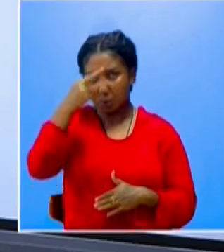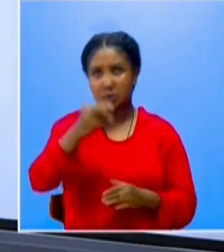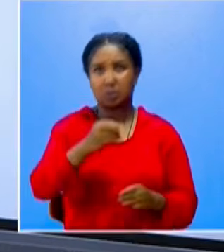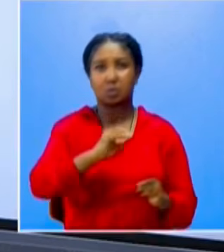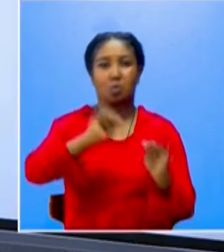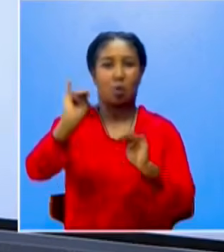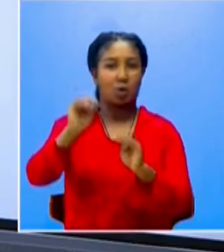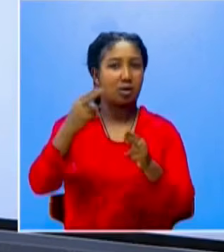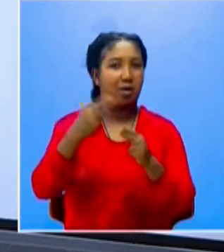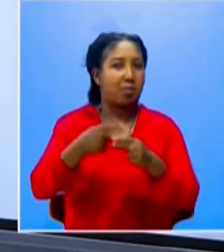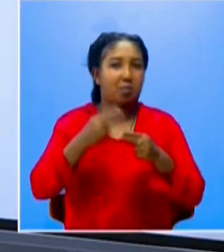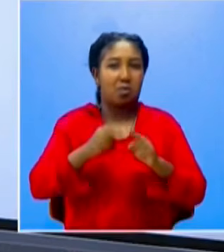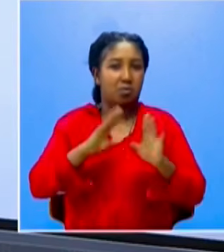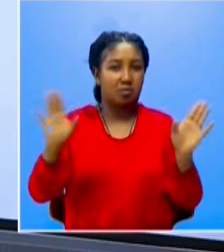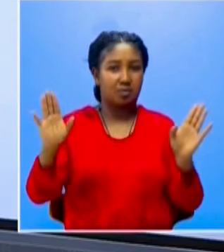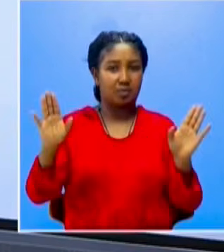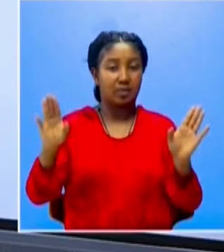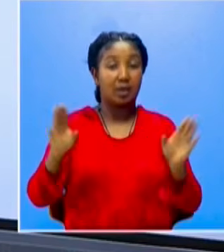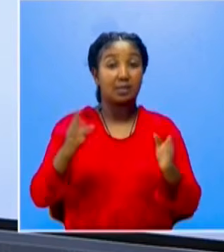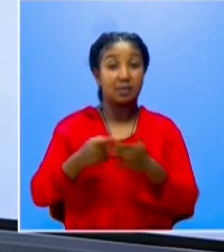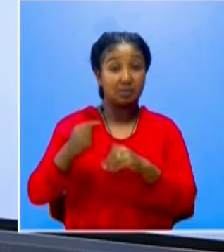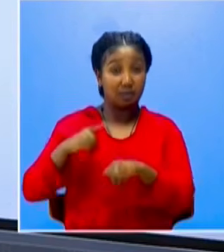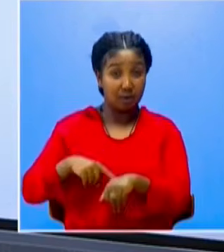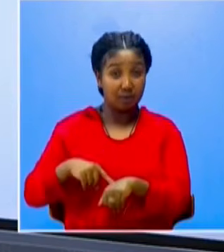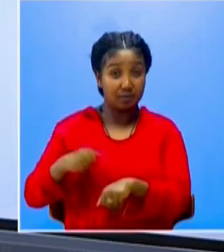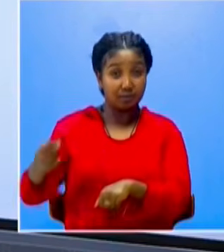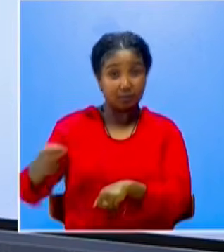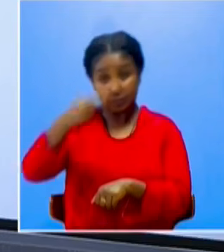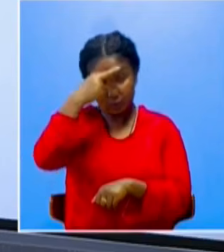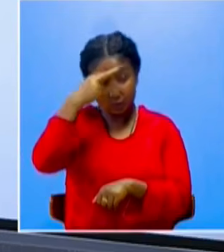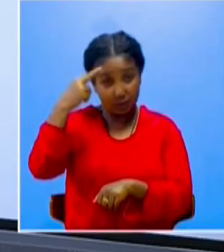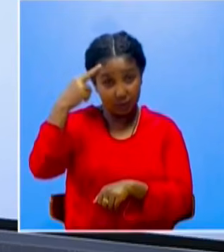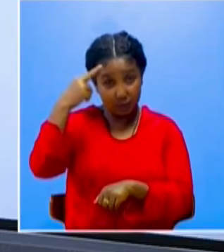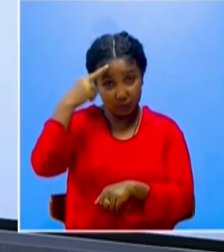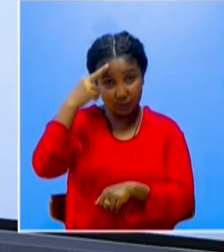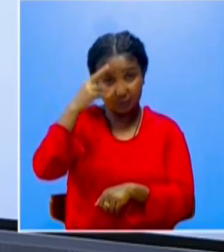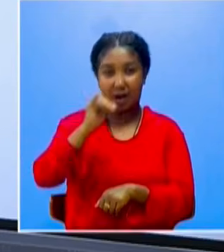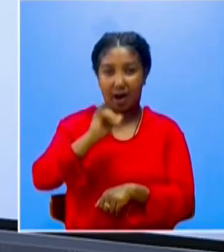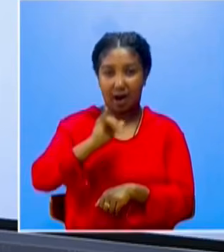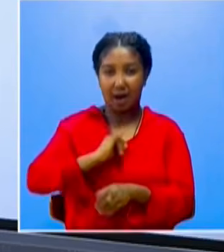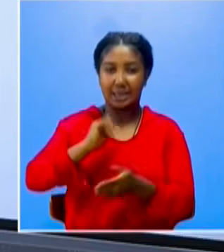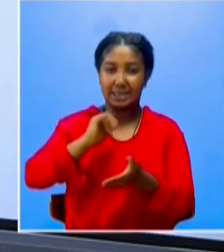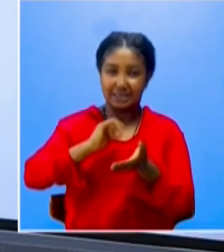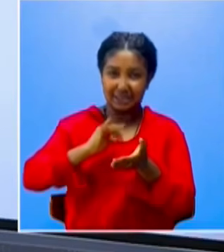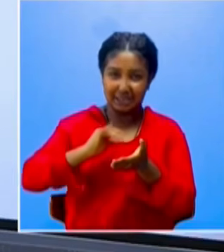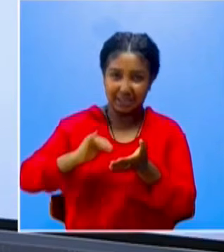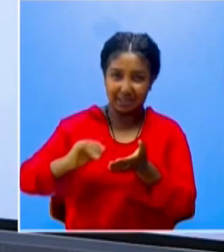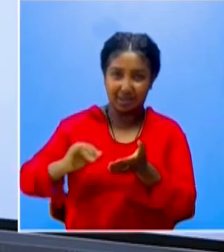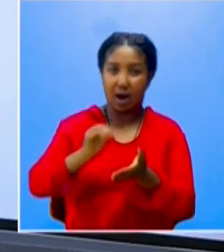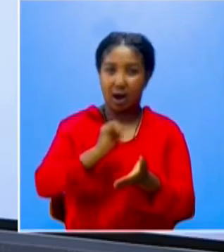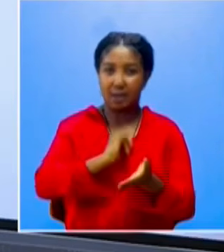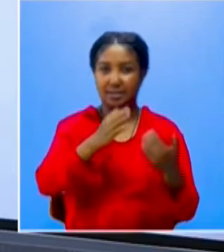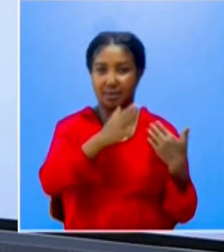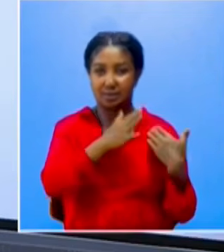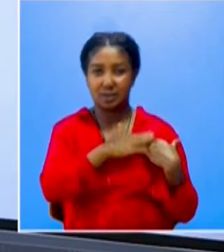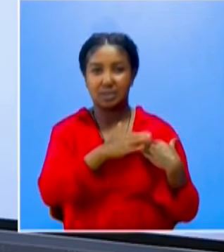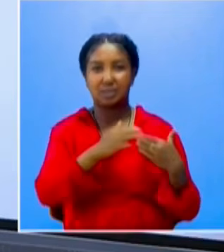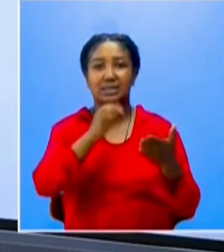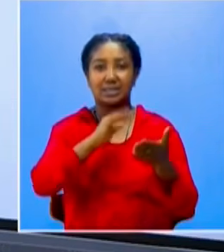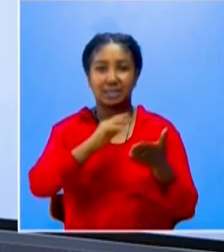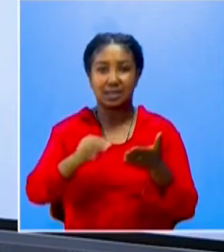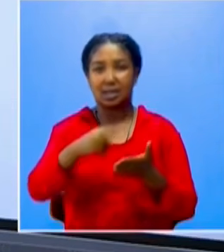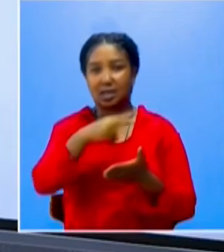noun and noun phrase. Yeah? But this time, because, I, subject,